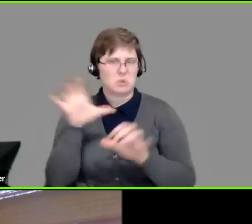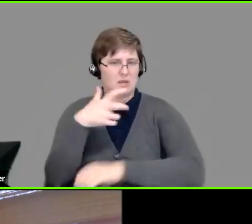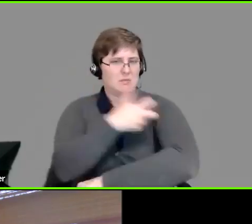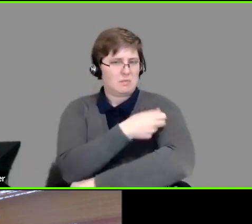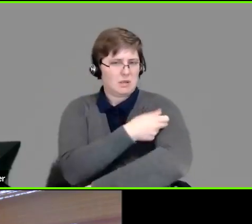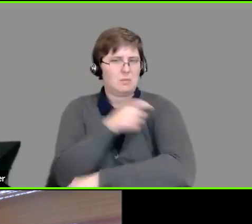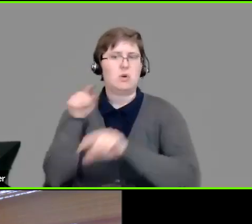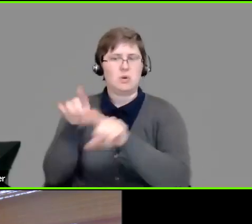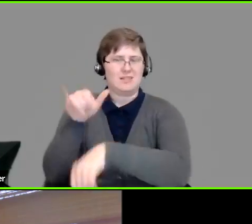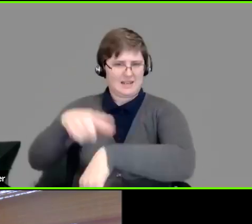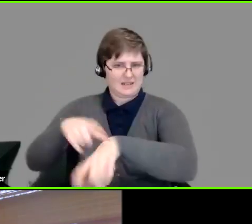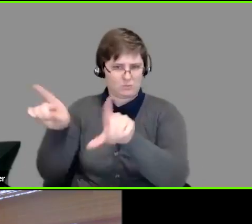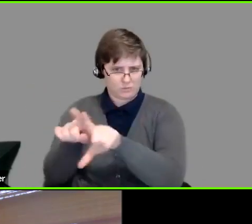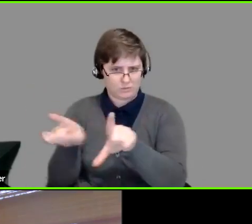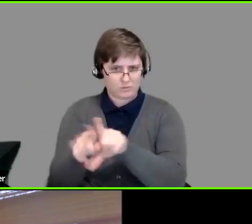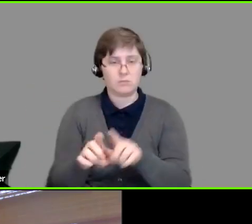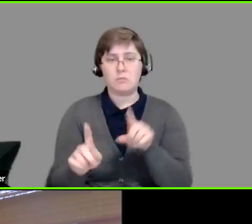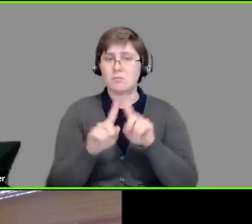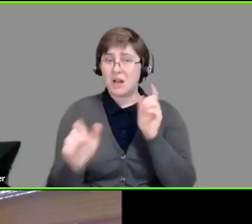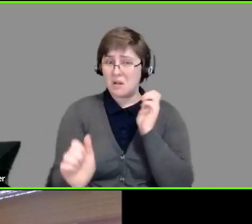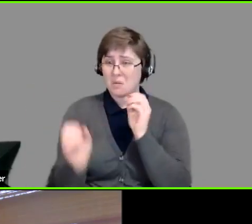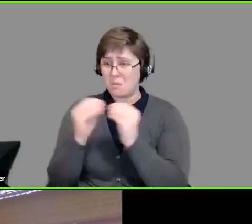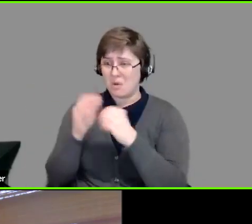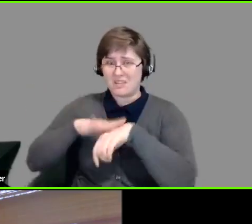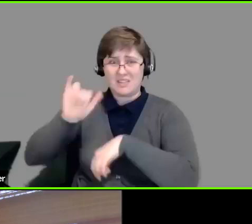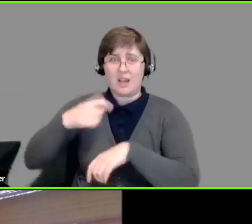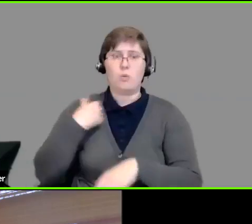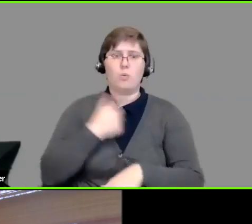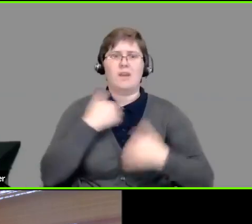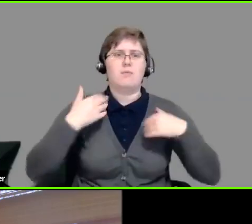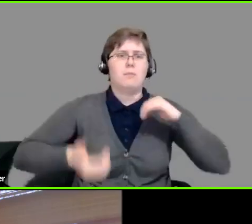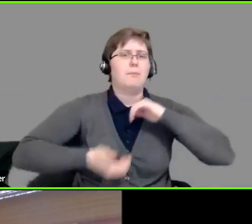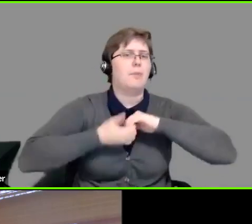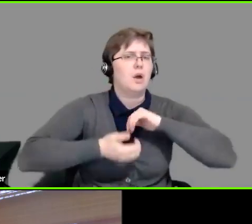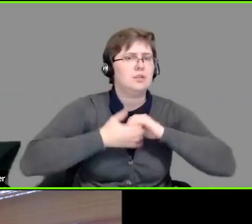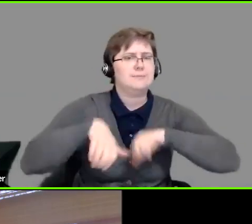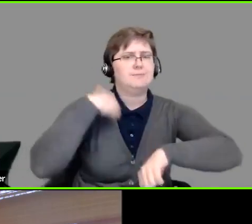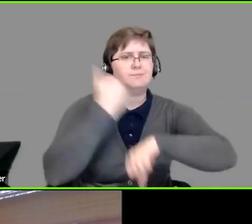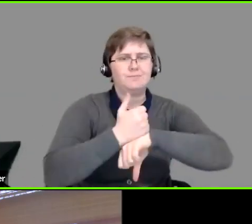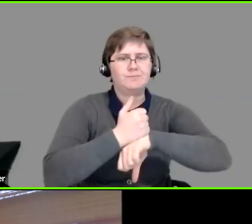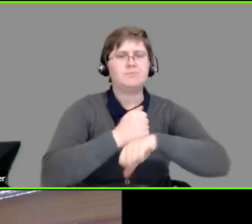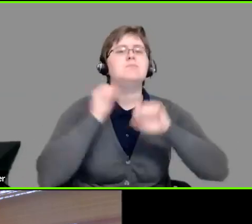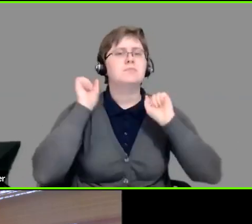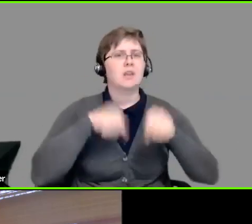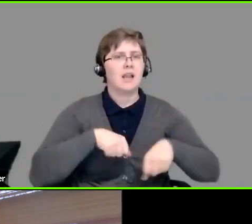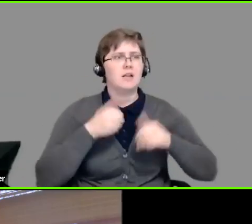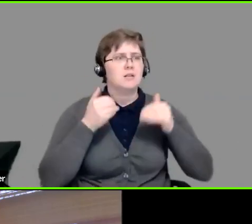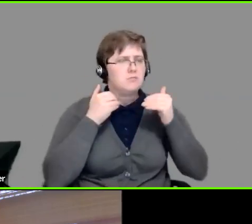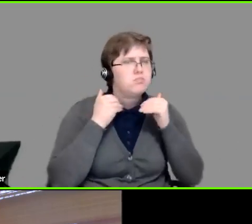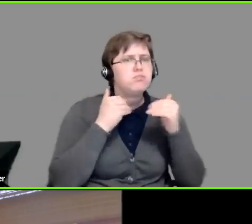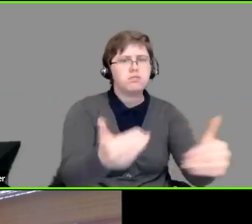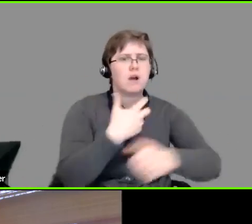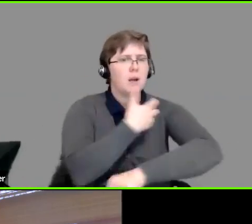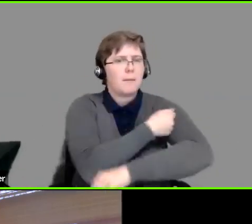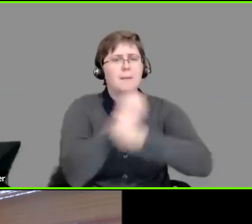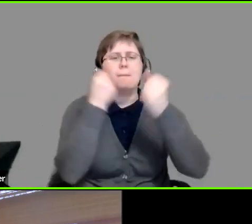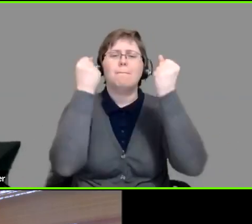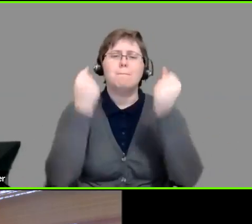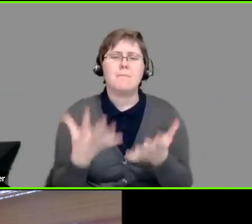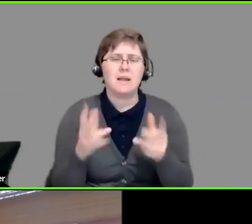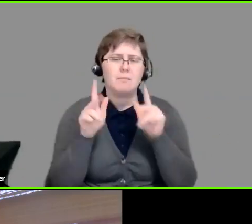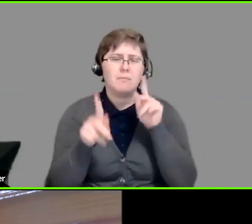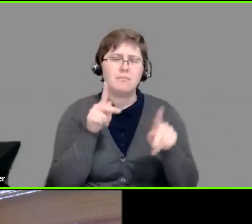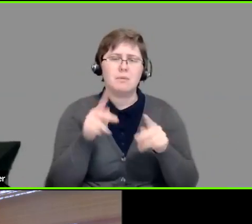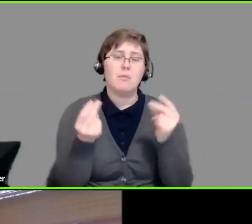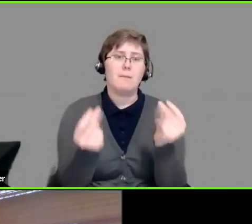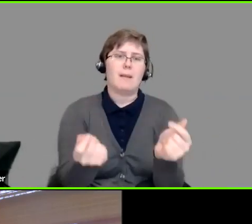but more importantly, we have the partnerships that are built to make sure that we can go ahead and vaccinate as many people as possible as quickly as